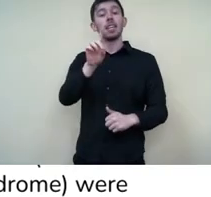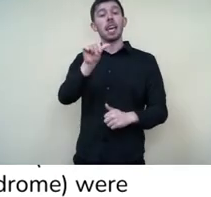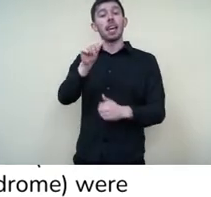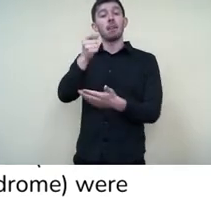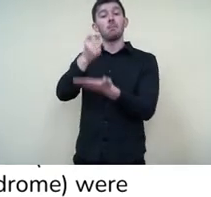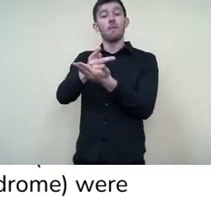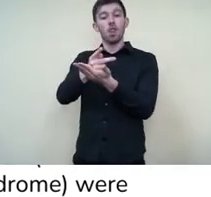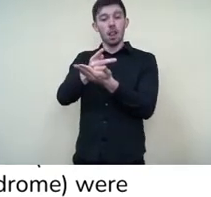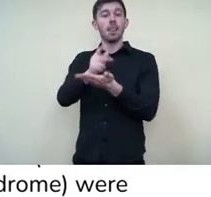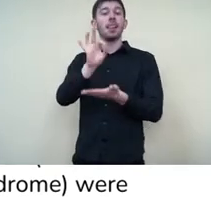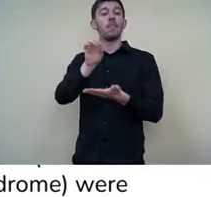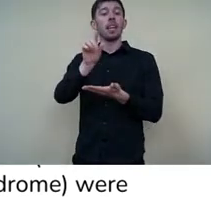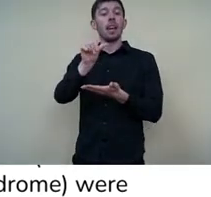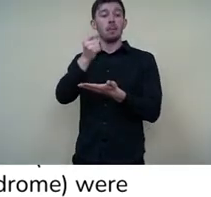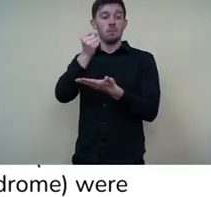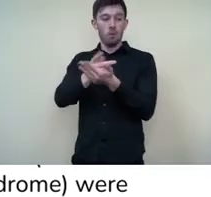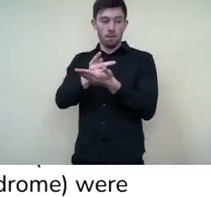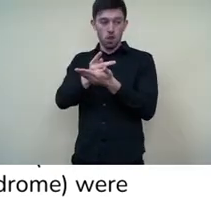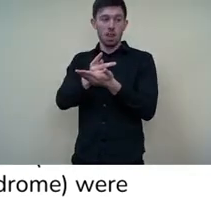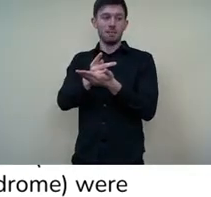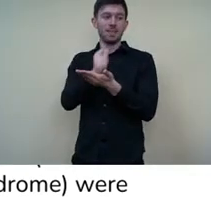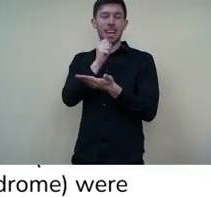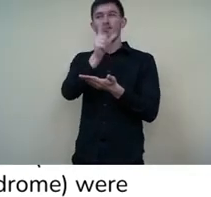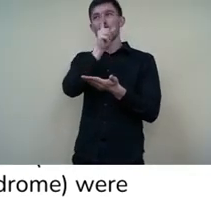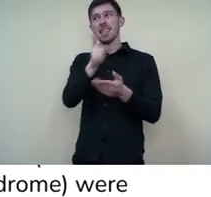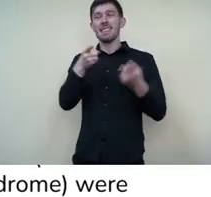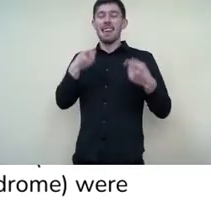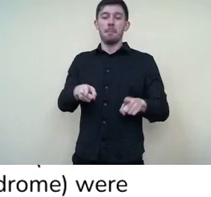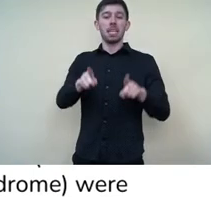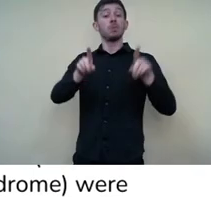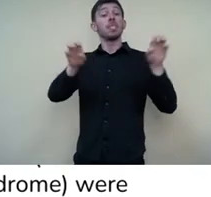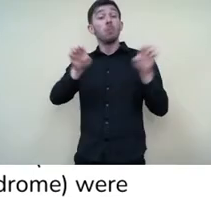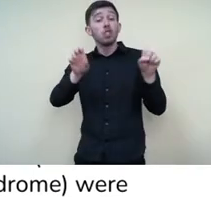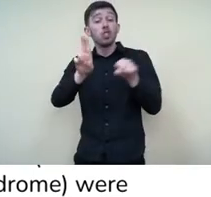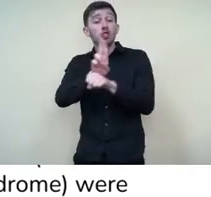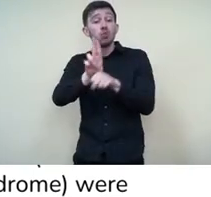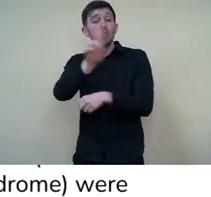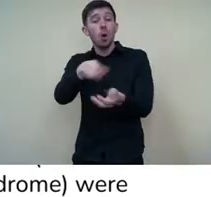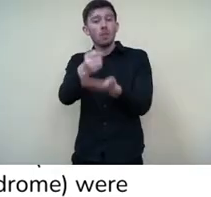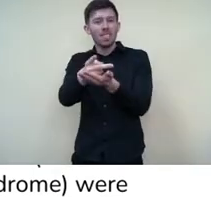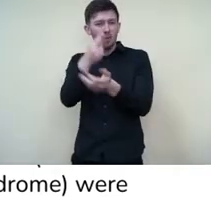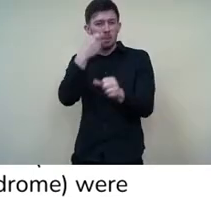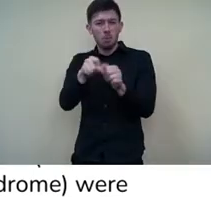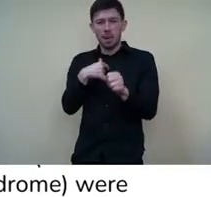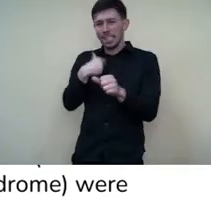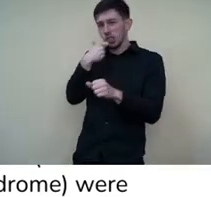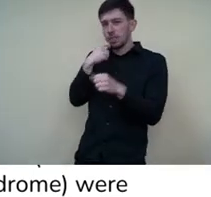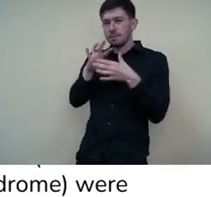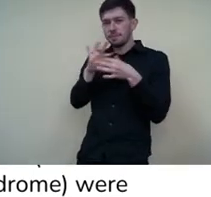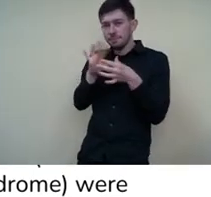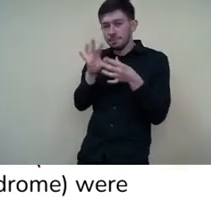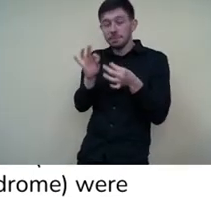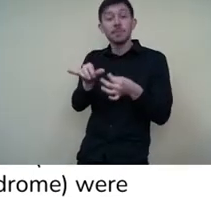approval. And so the FDA approval did not really happen. It was emergency use authorization, like I mentioned previously. And what